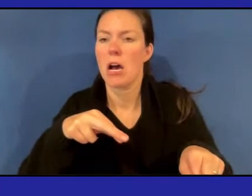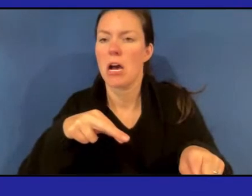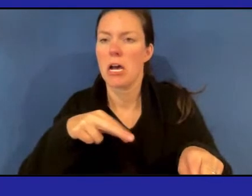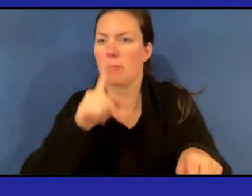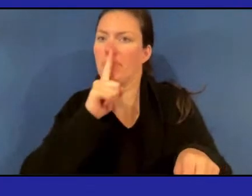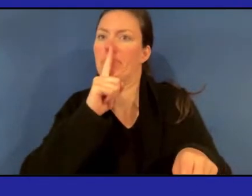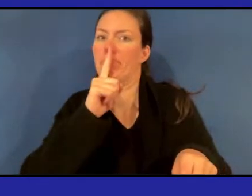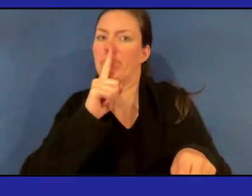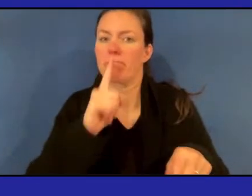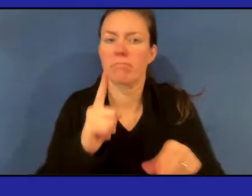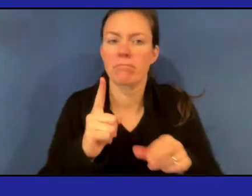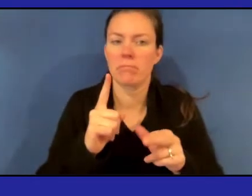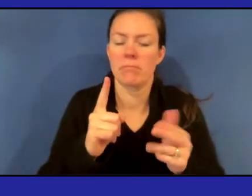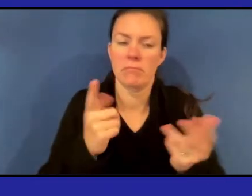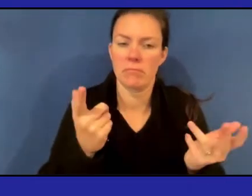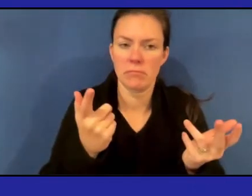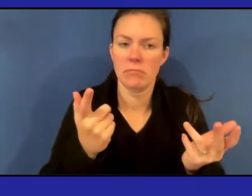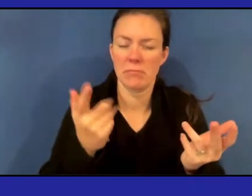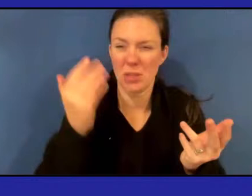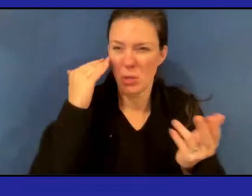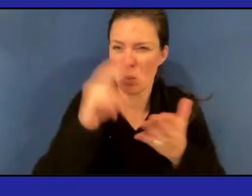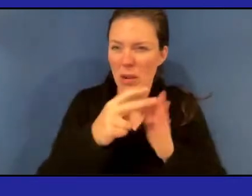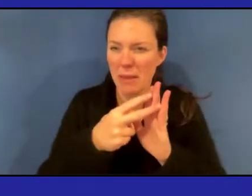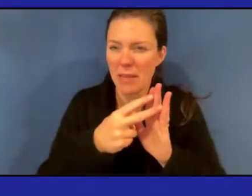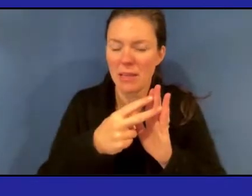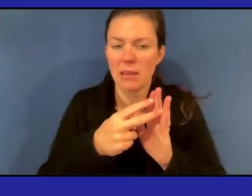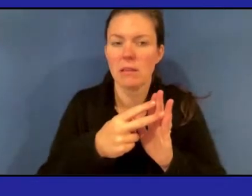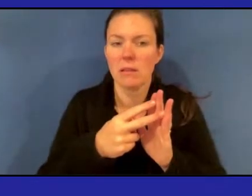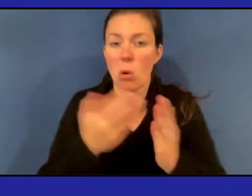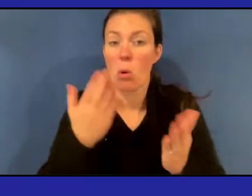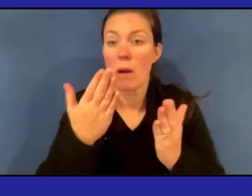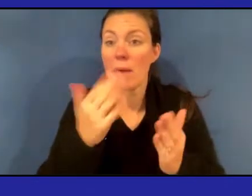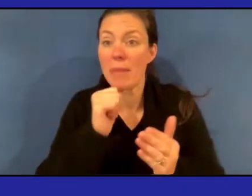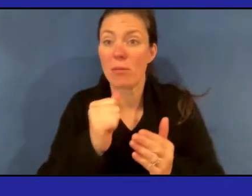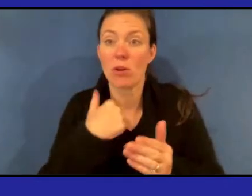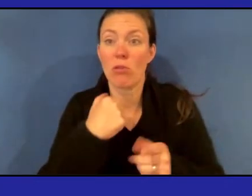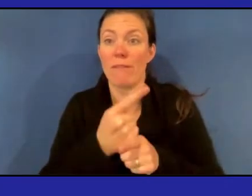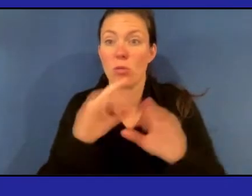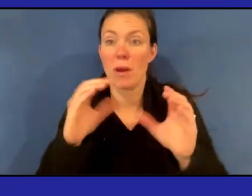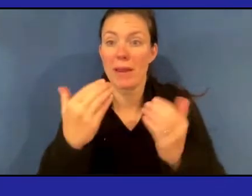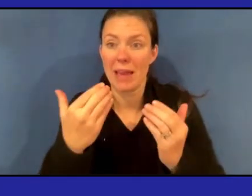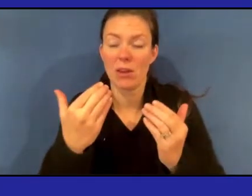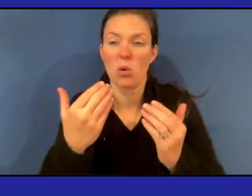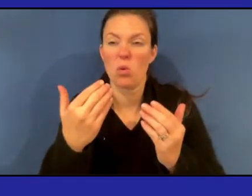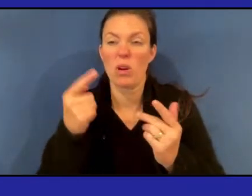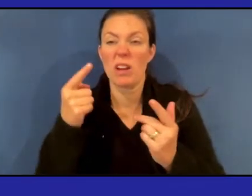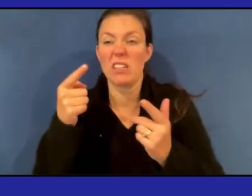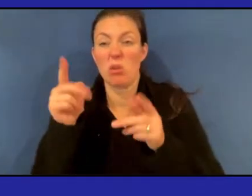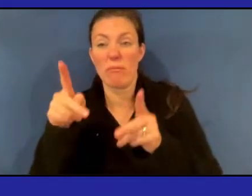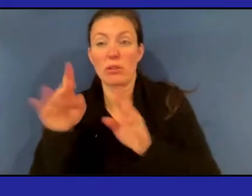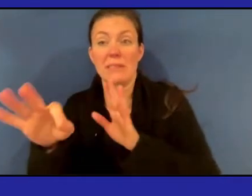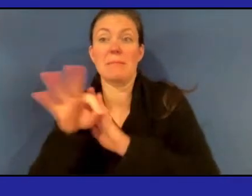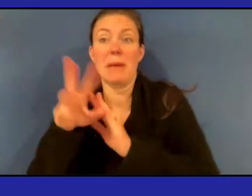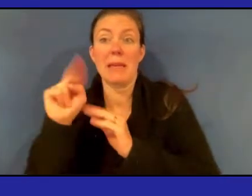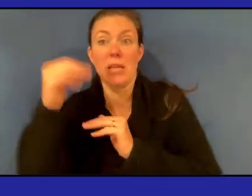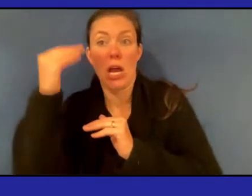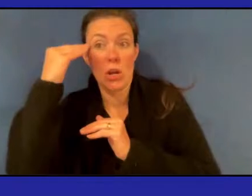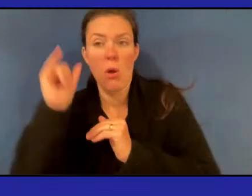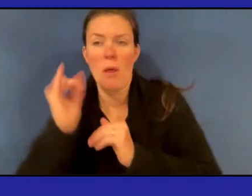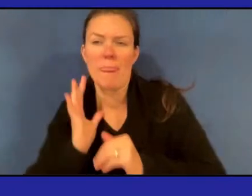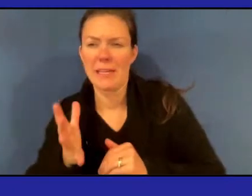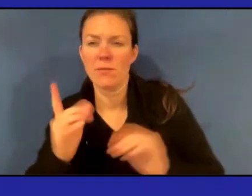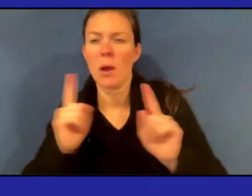another category. It just doesn't happen to be the category of interest, which is fine. That's okay too. I'm just saying this is not easy for me to